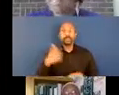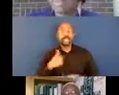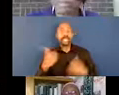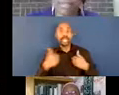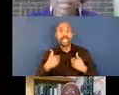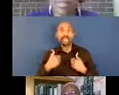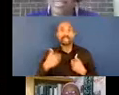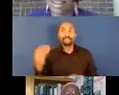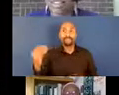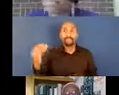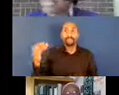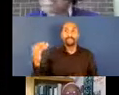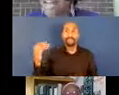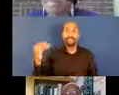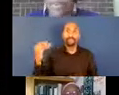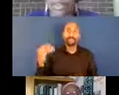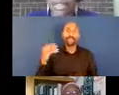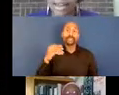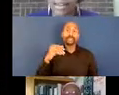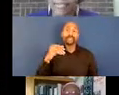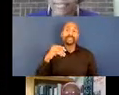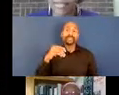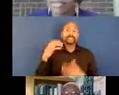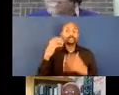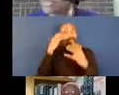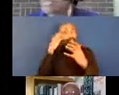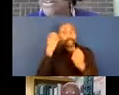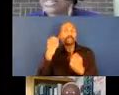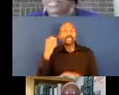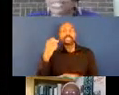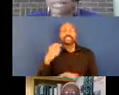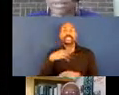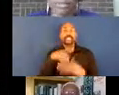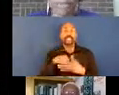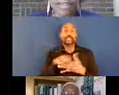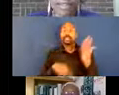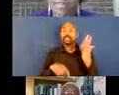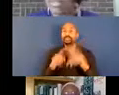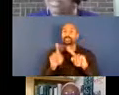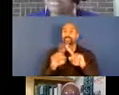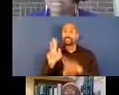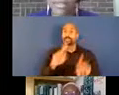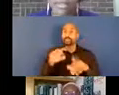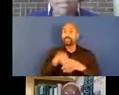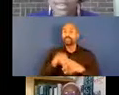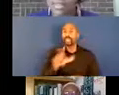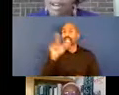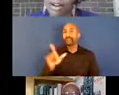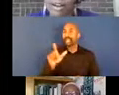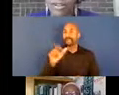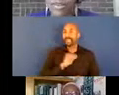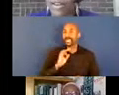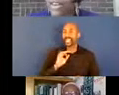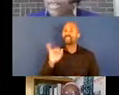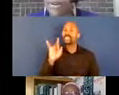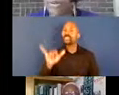and Mary Mintz and other Bender Library staff, Julie Mertis and the Summer Human Rights Institute, Fanta Ah,